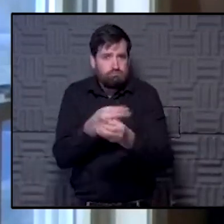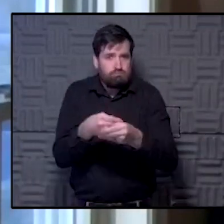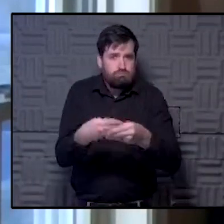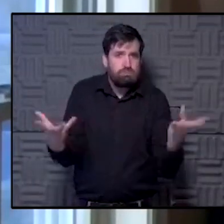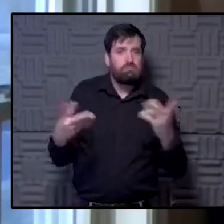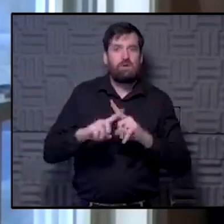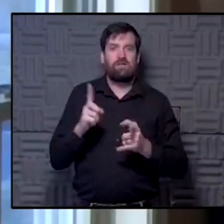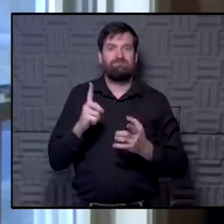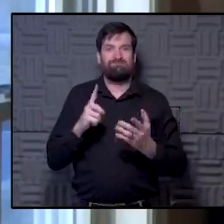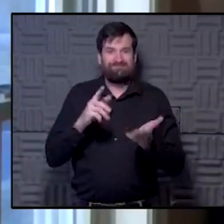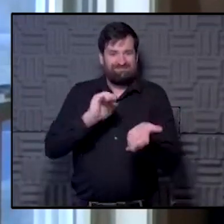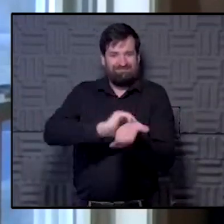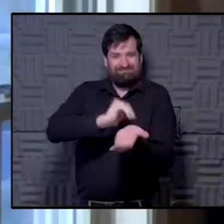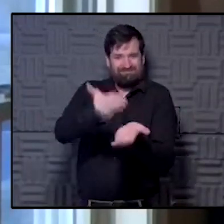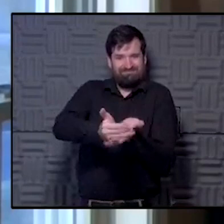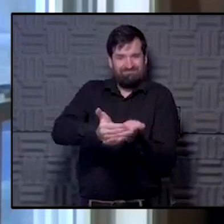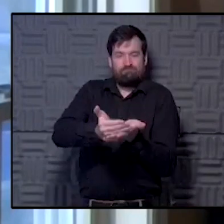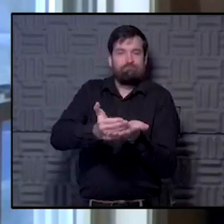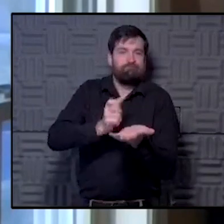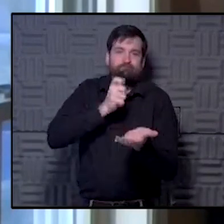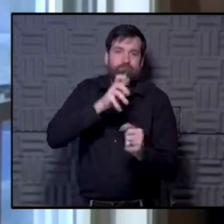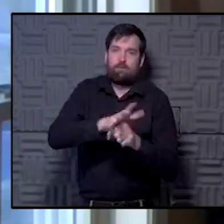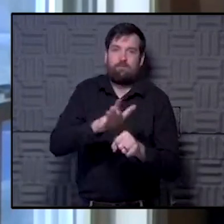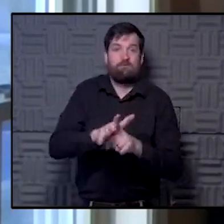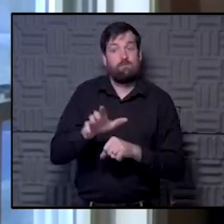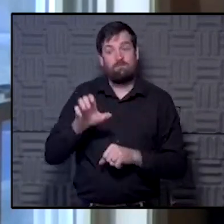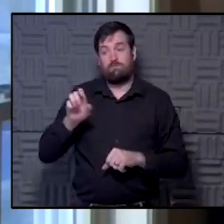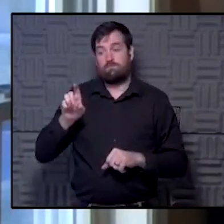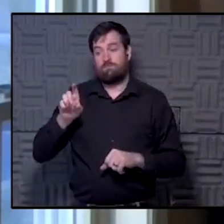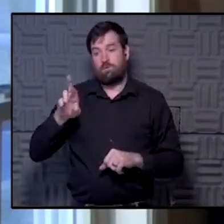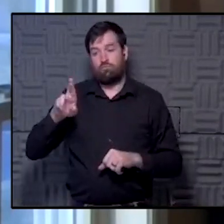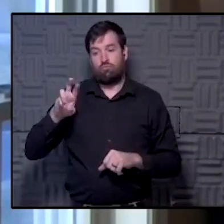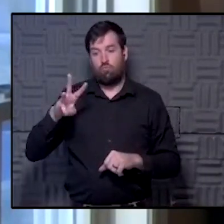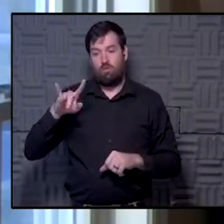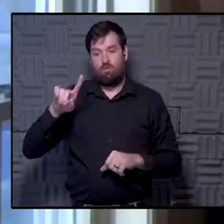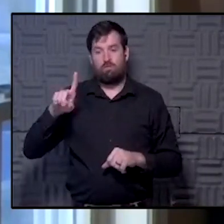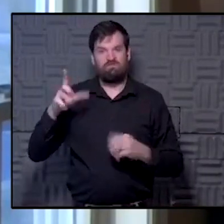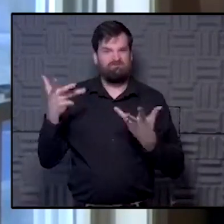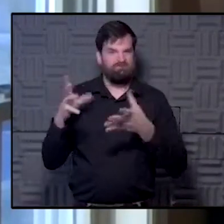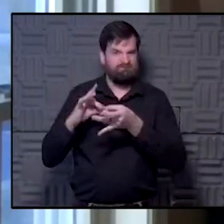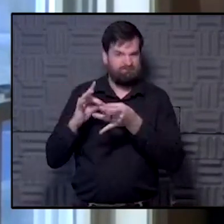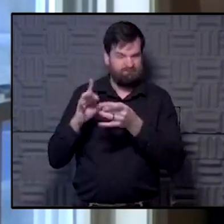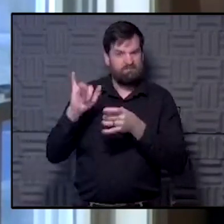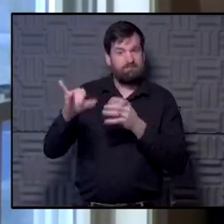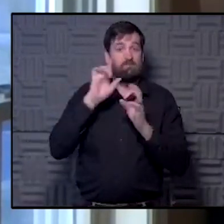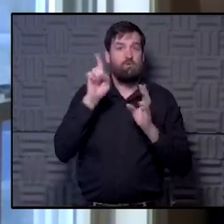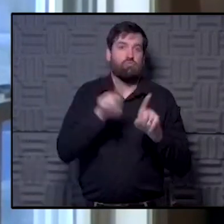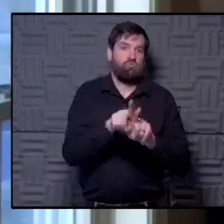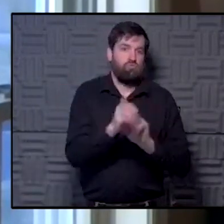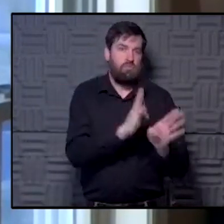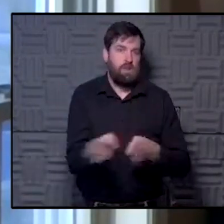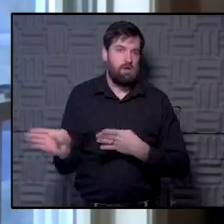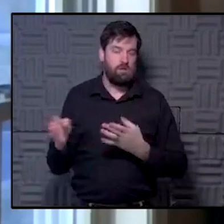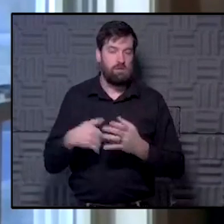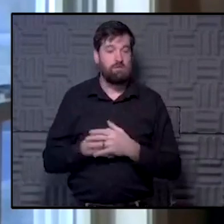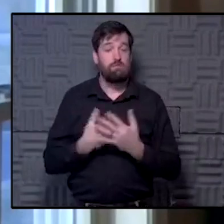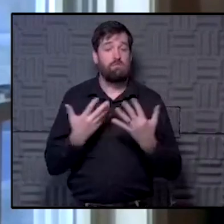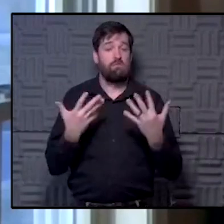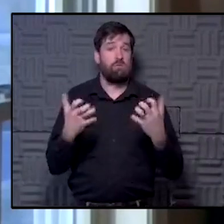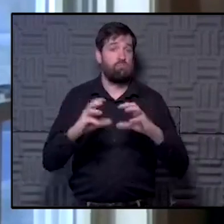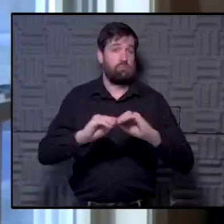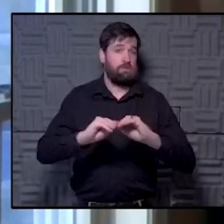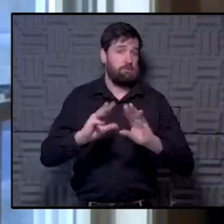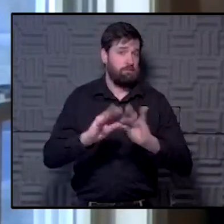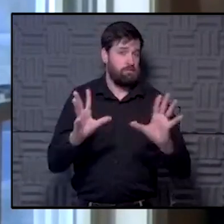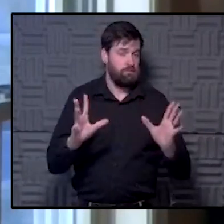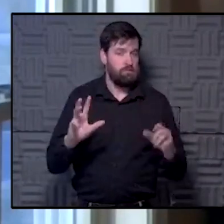And I think Dr. Wild alluded to that supply issue being a challenge in planning even. The other thing I want to make clear is